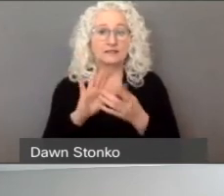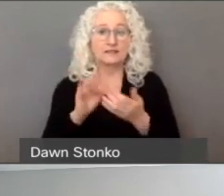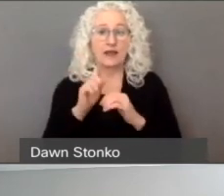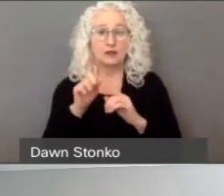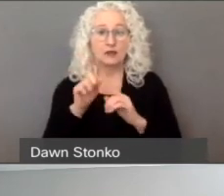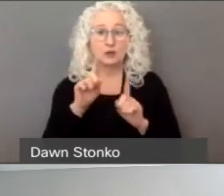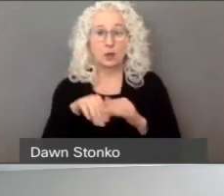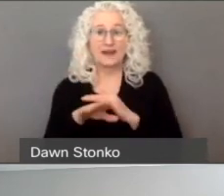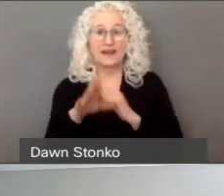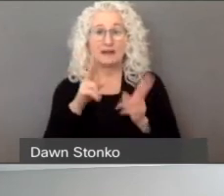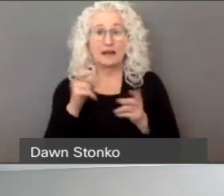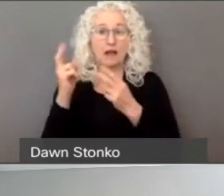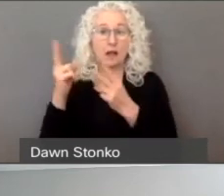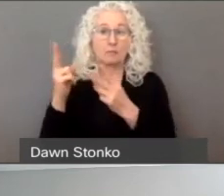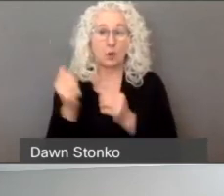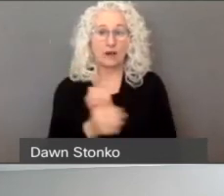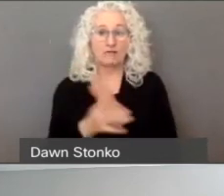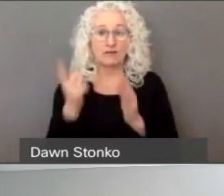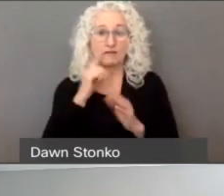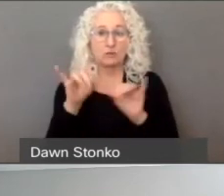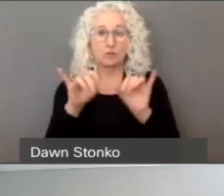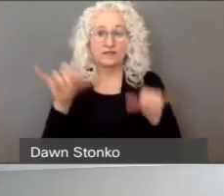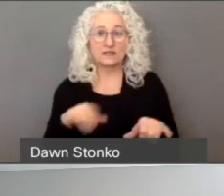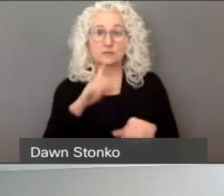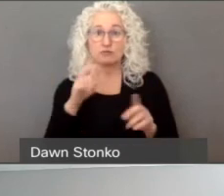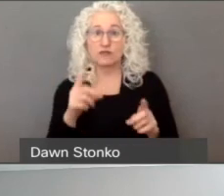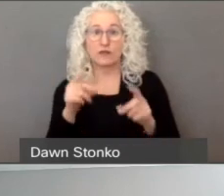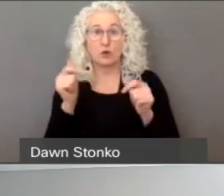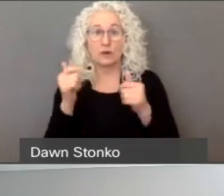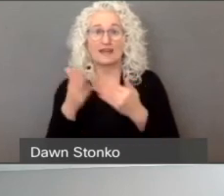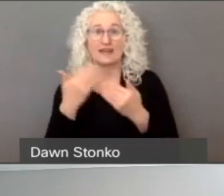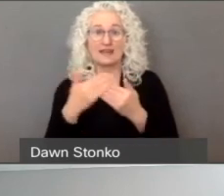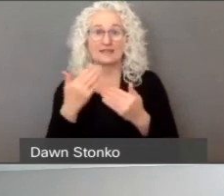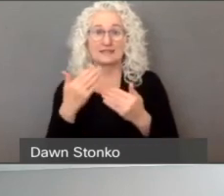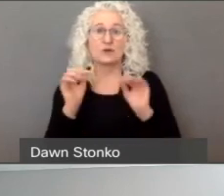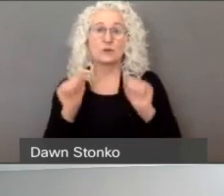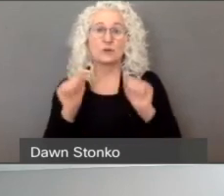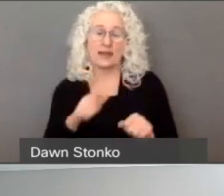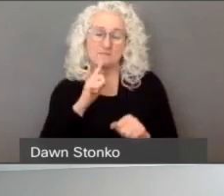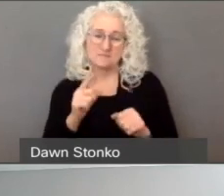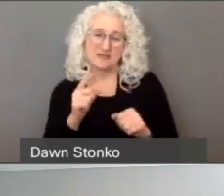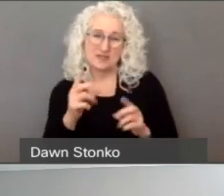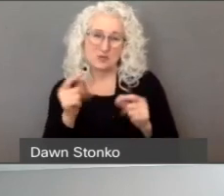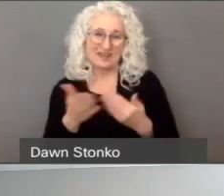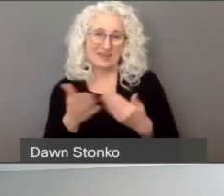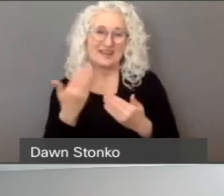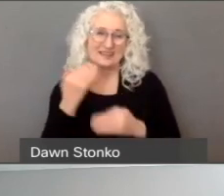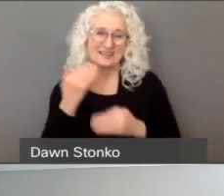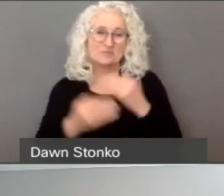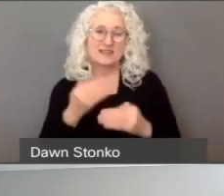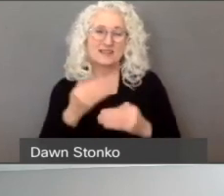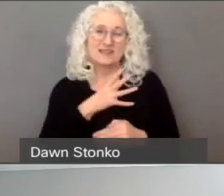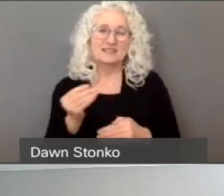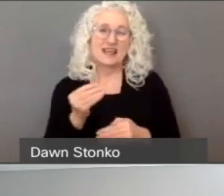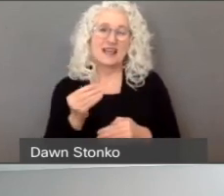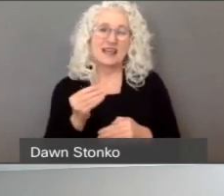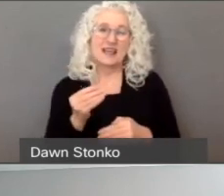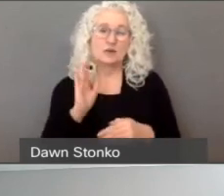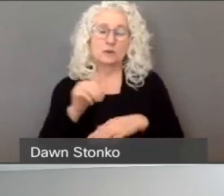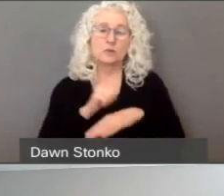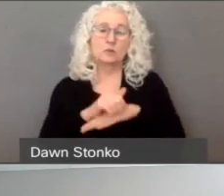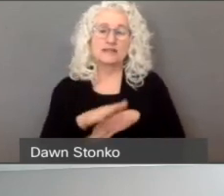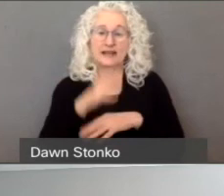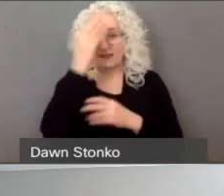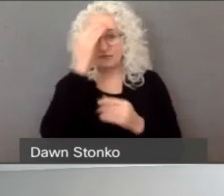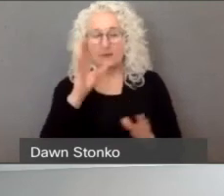upload everything for the system. So it's a really quick and easy process, or can be a quick and easy process. We'll also send over the infographics for both